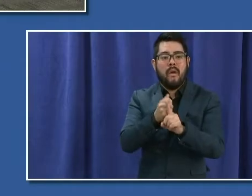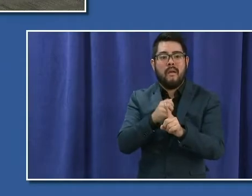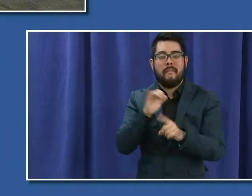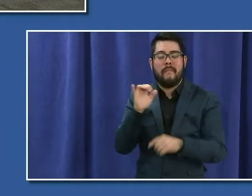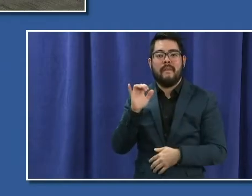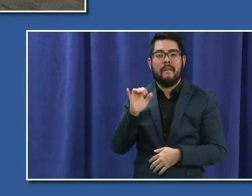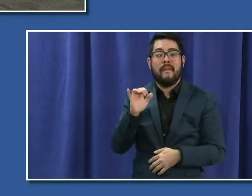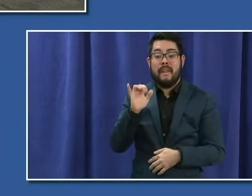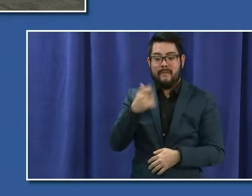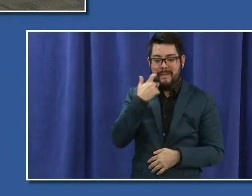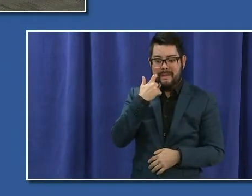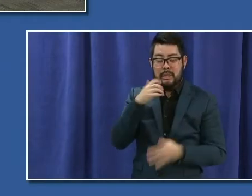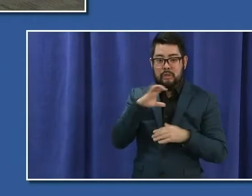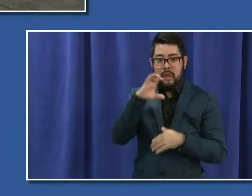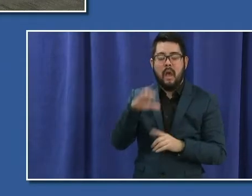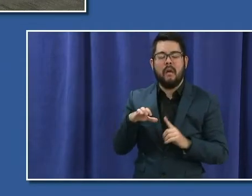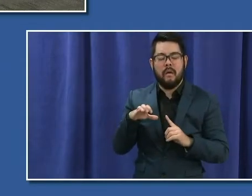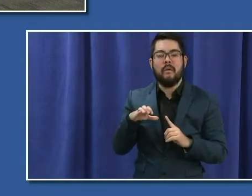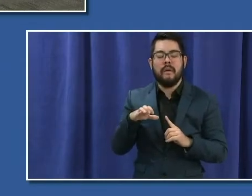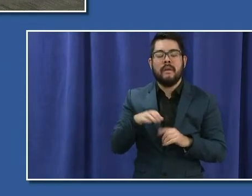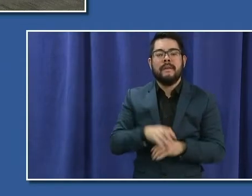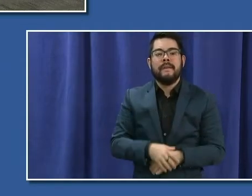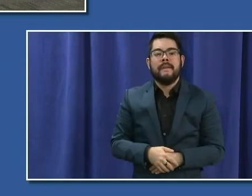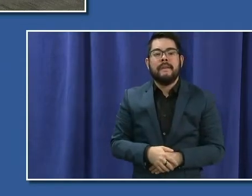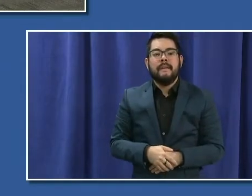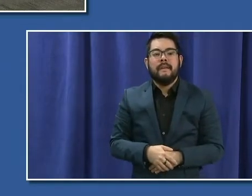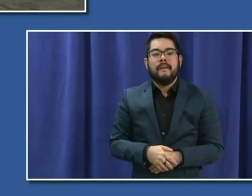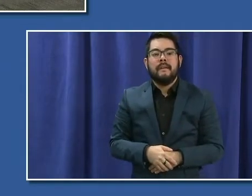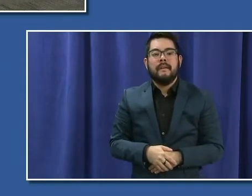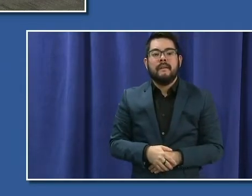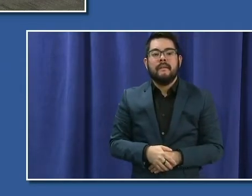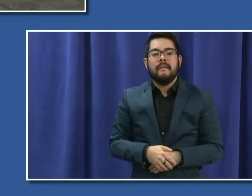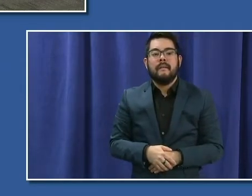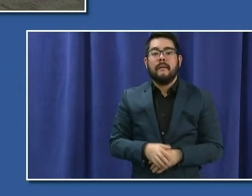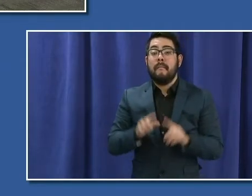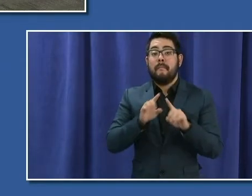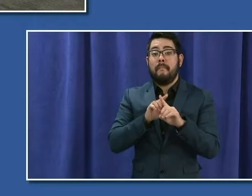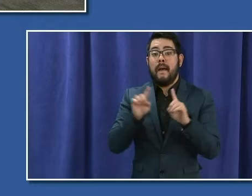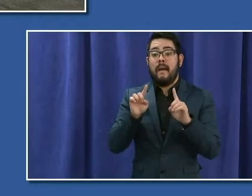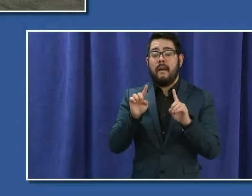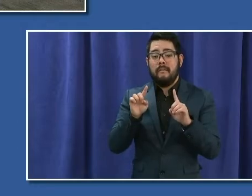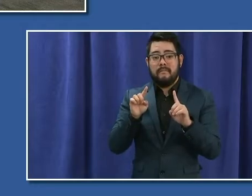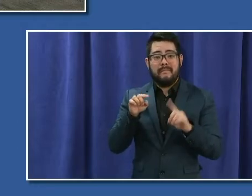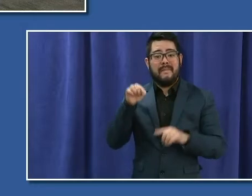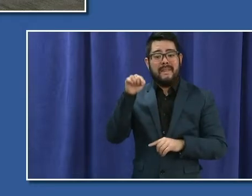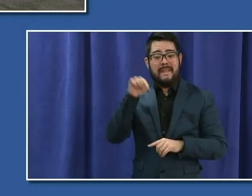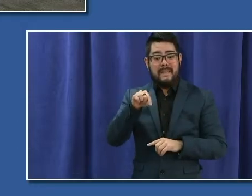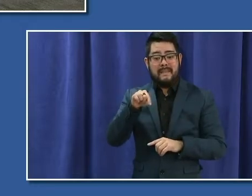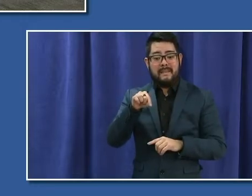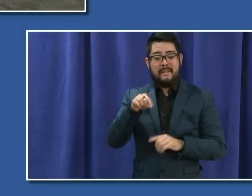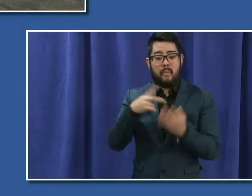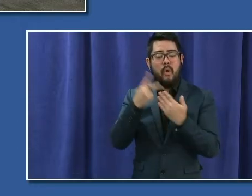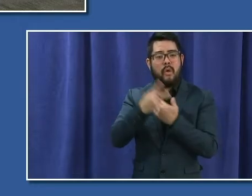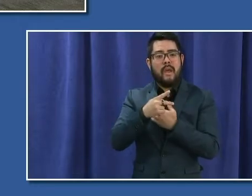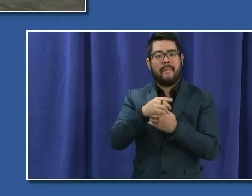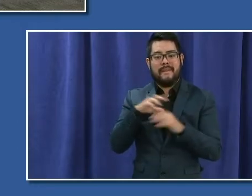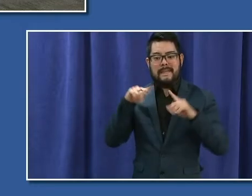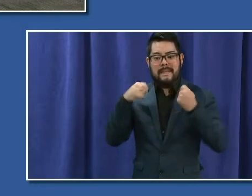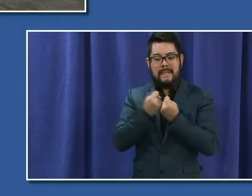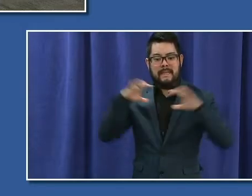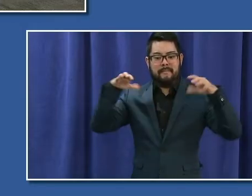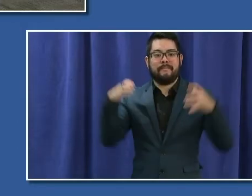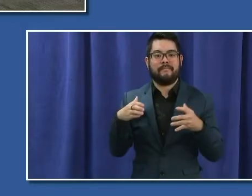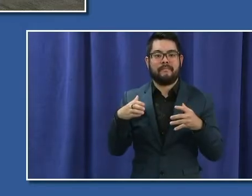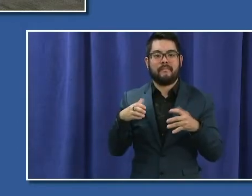that landed in Chicago. But the shoreline itself is a team effort in terms of trying to manage it, and it's really an